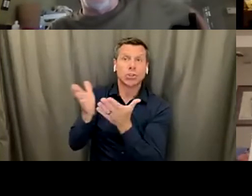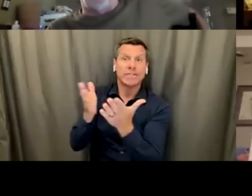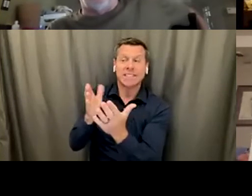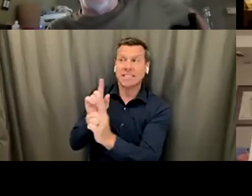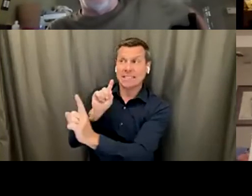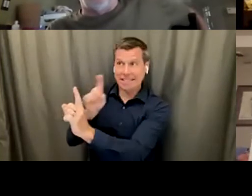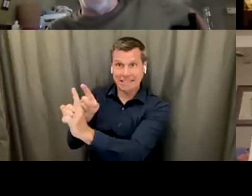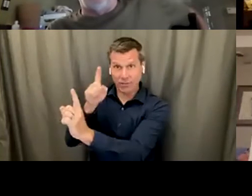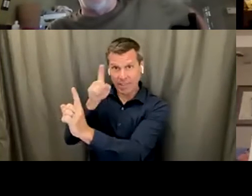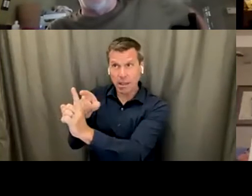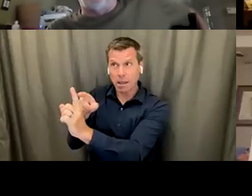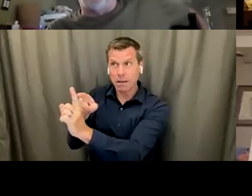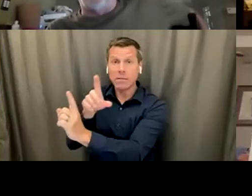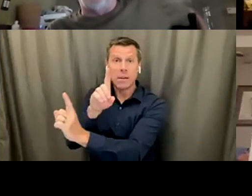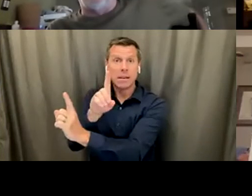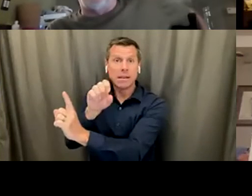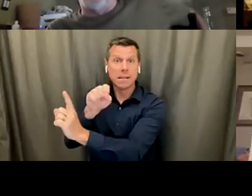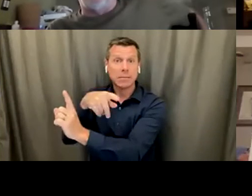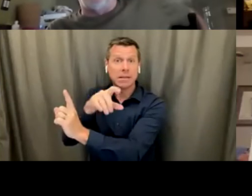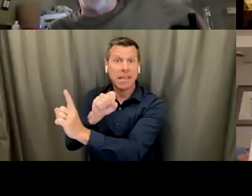point person for DSPNS is?